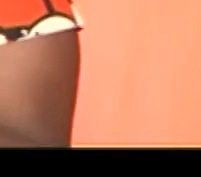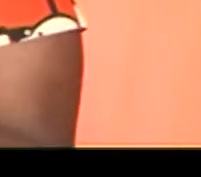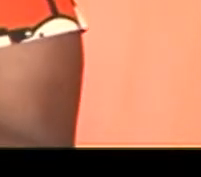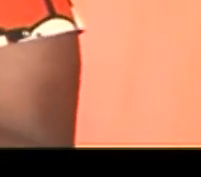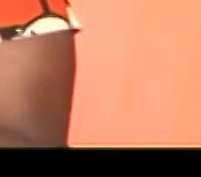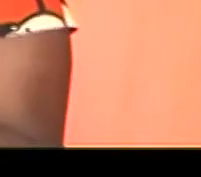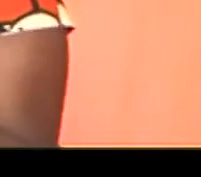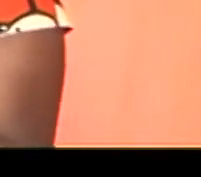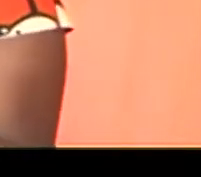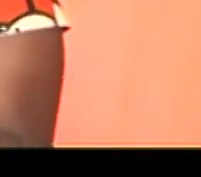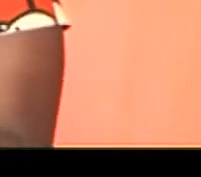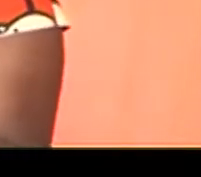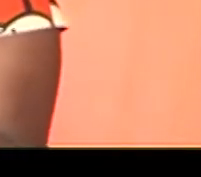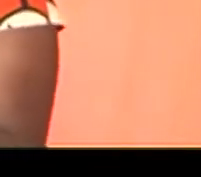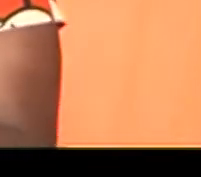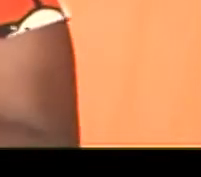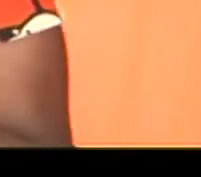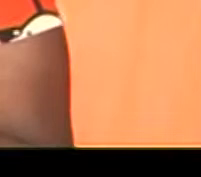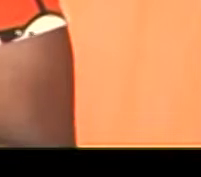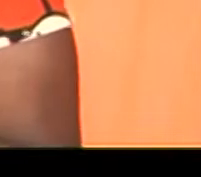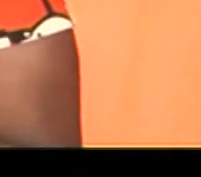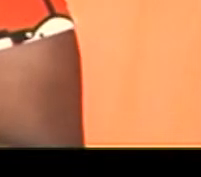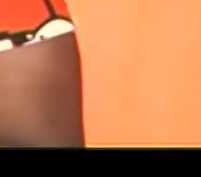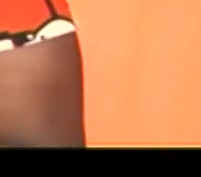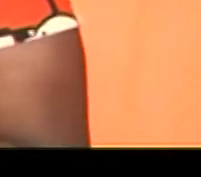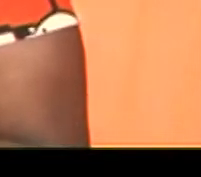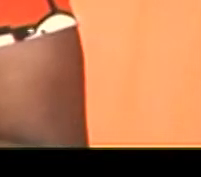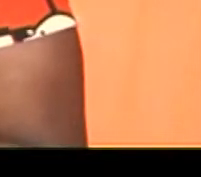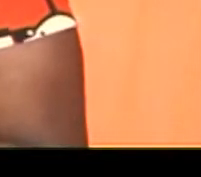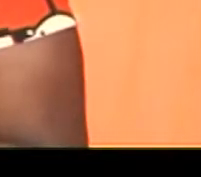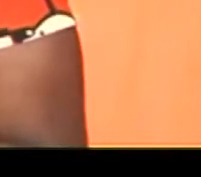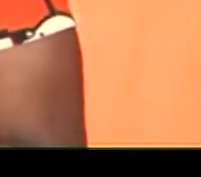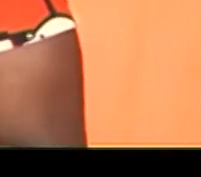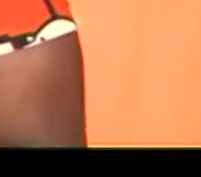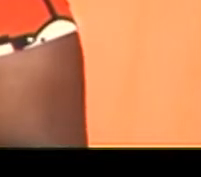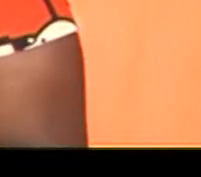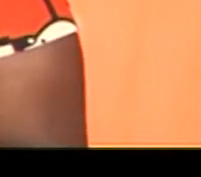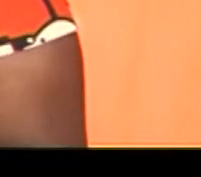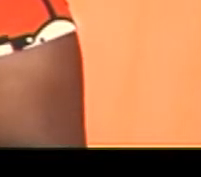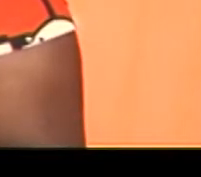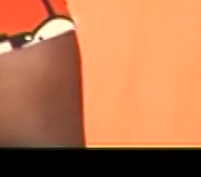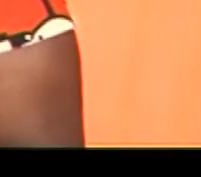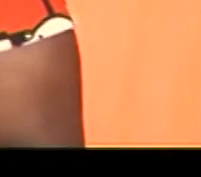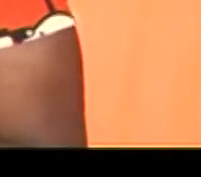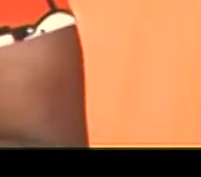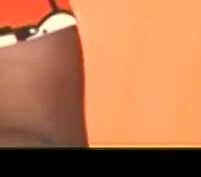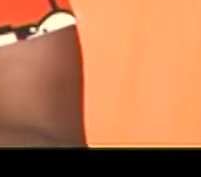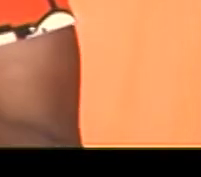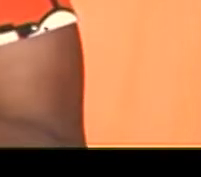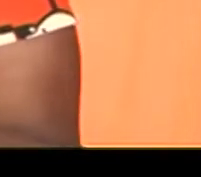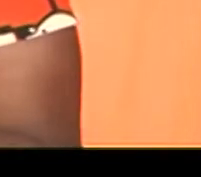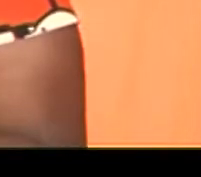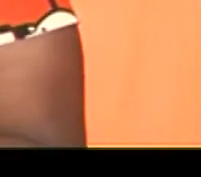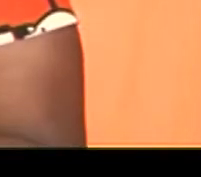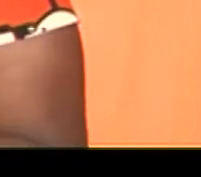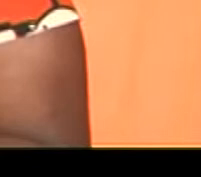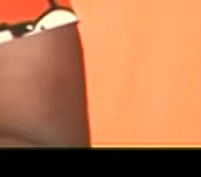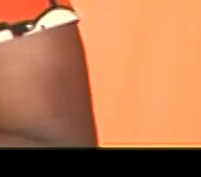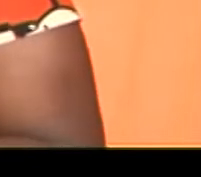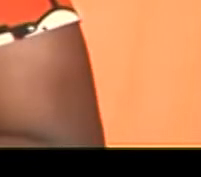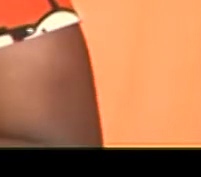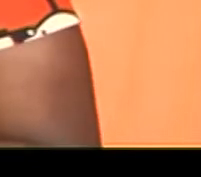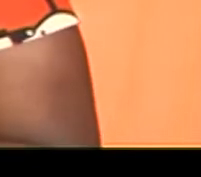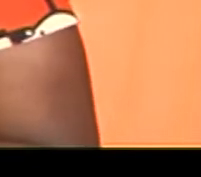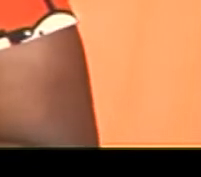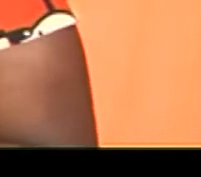accidents and incidents. The Lord is your shepherd. He is going ahead of you. Do not allow despair to come into your heart. Do not feel stranded.